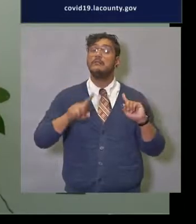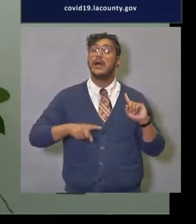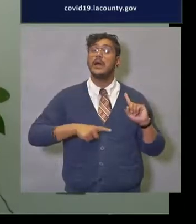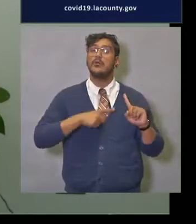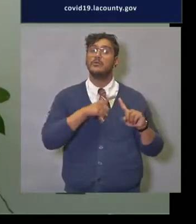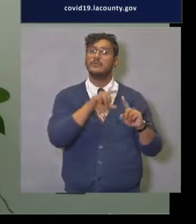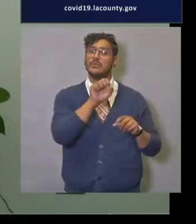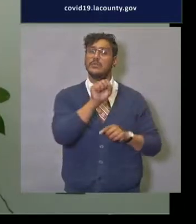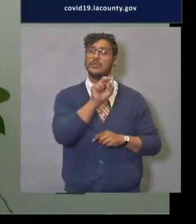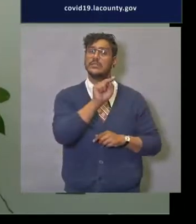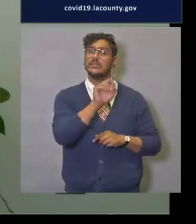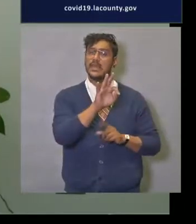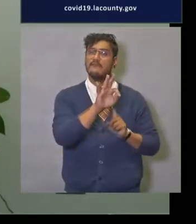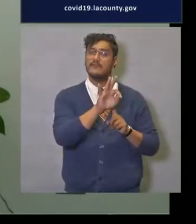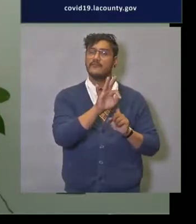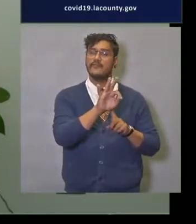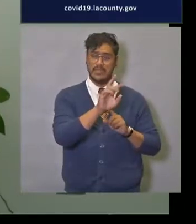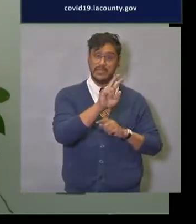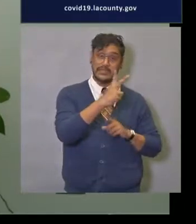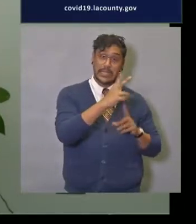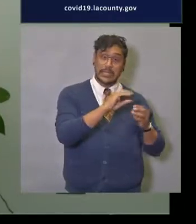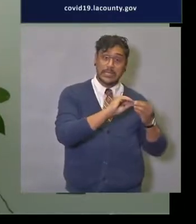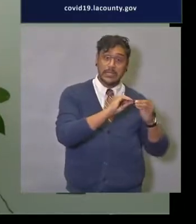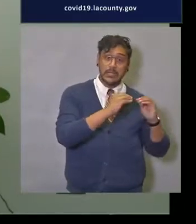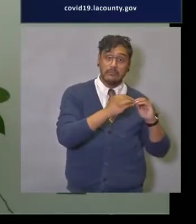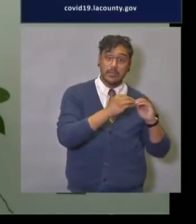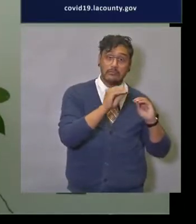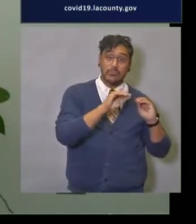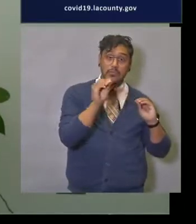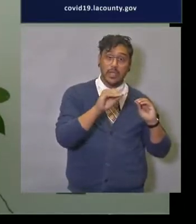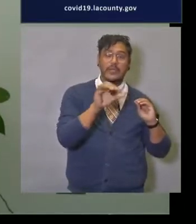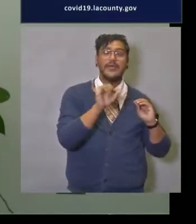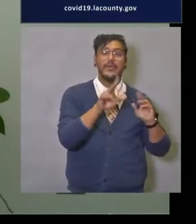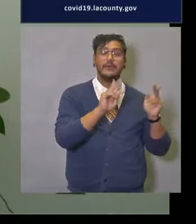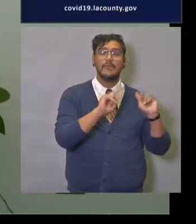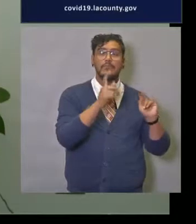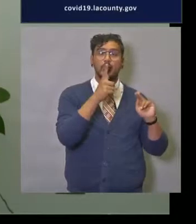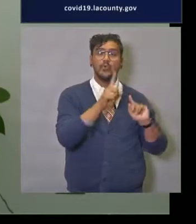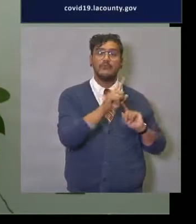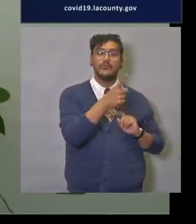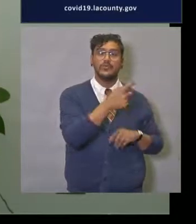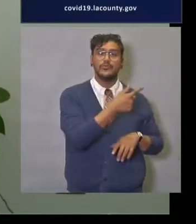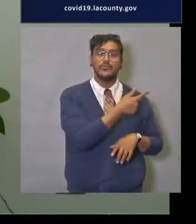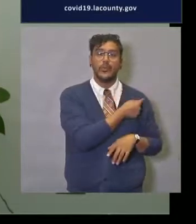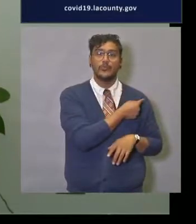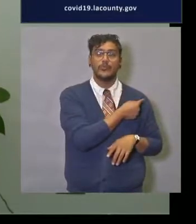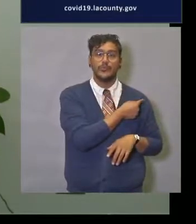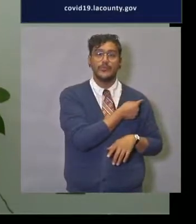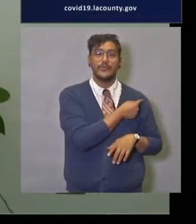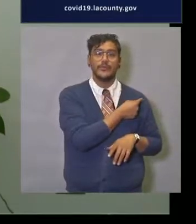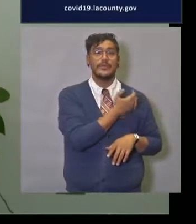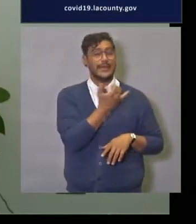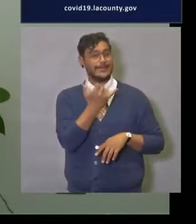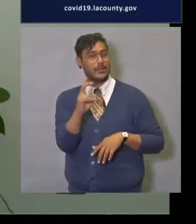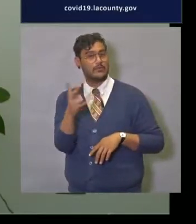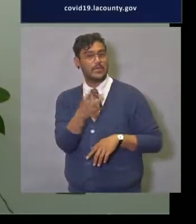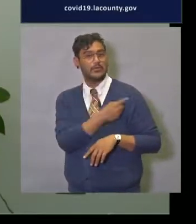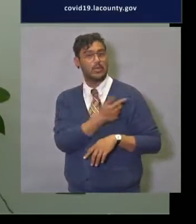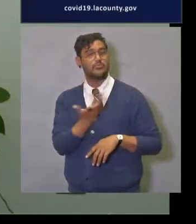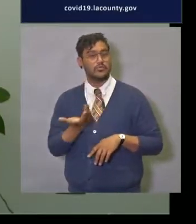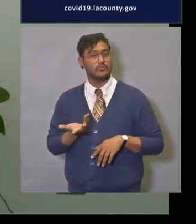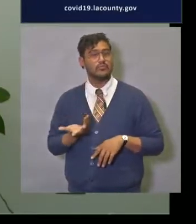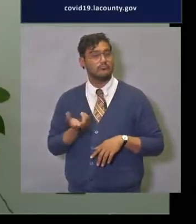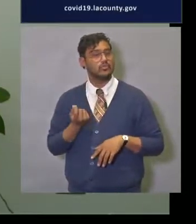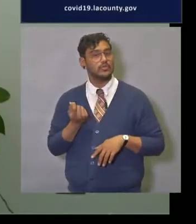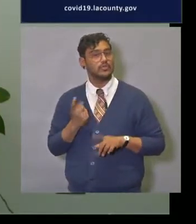the SNFs, the second number of percent is the percent of people who got a first dose and now had their second dose. So it's a little